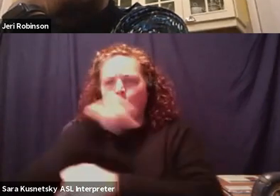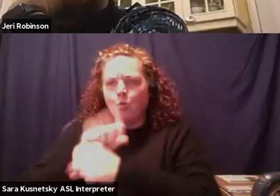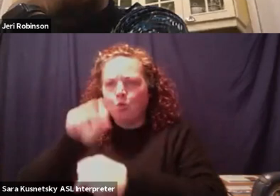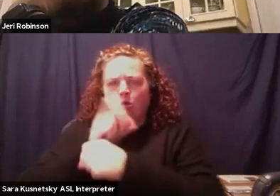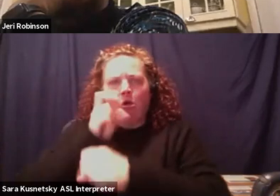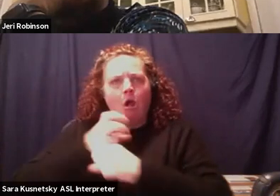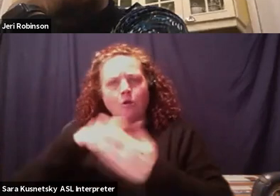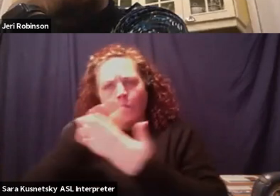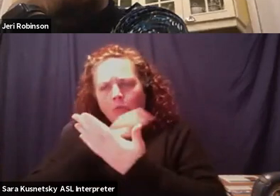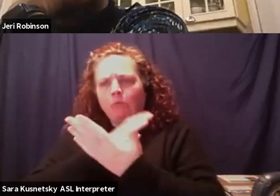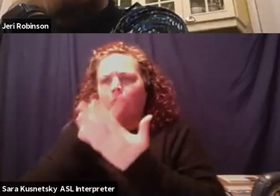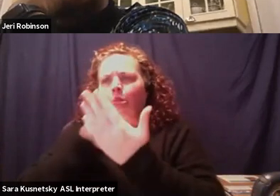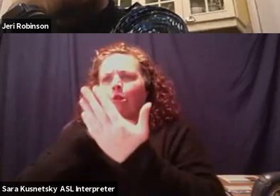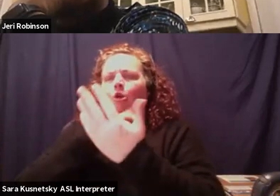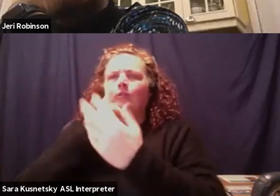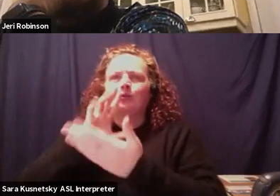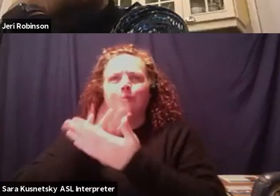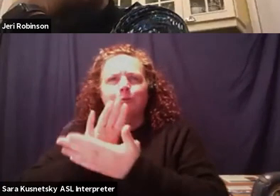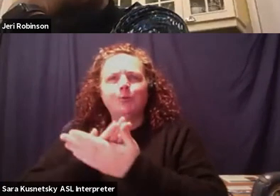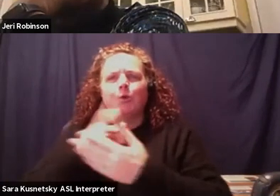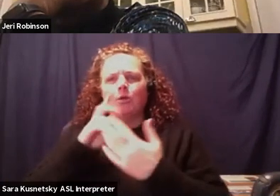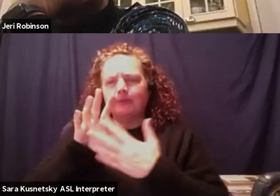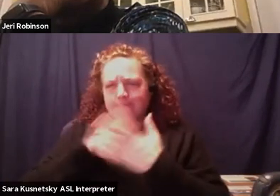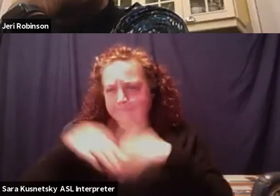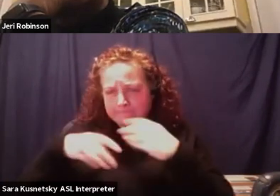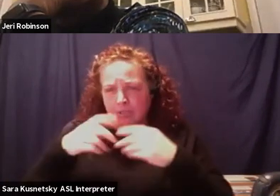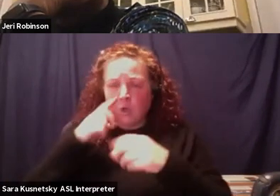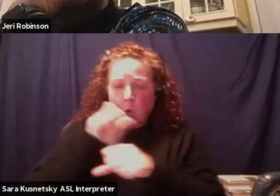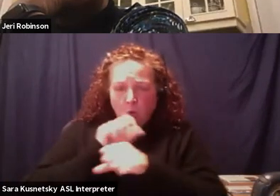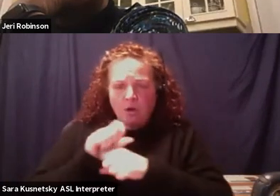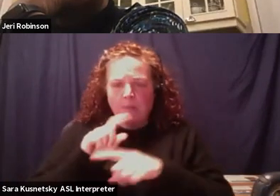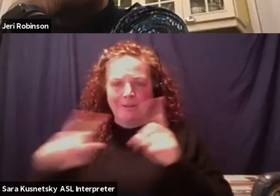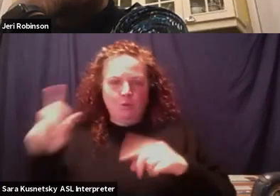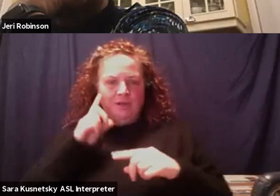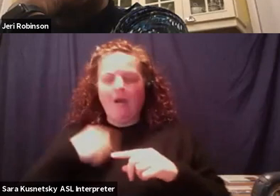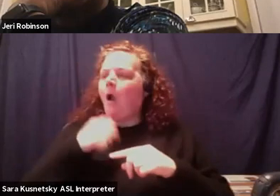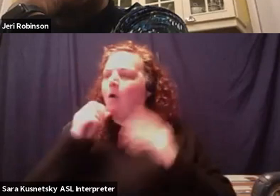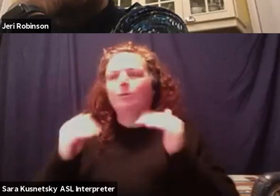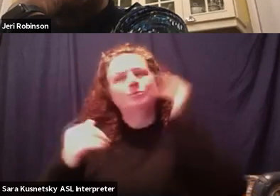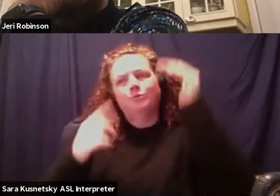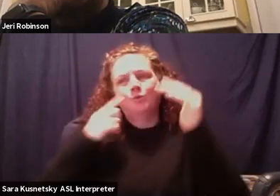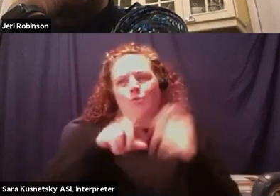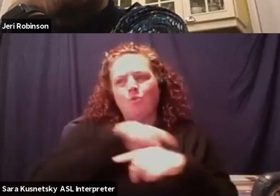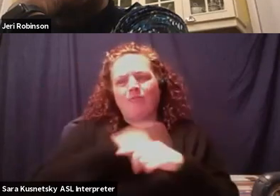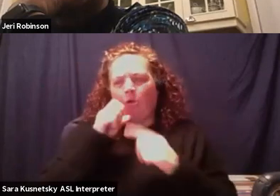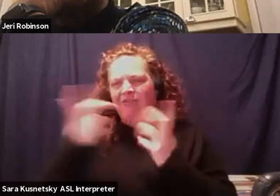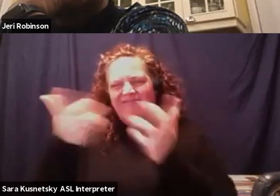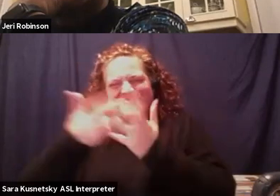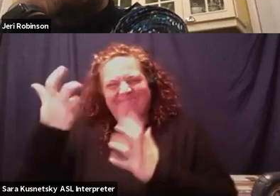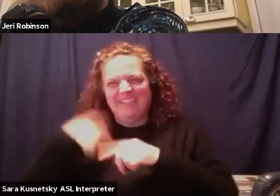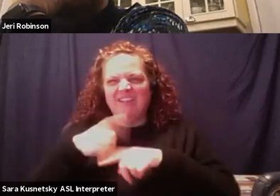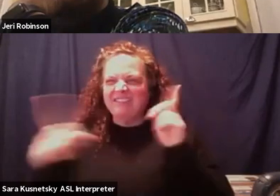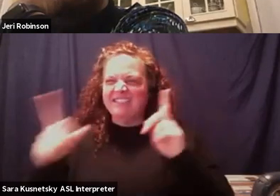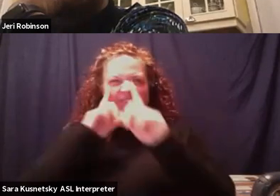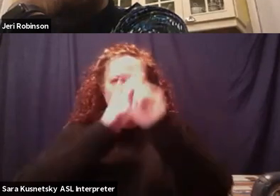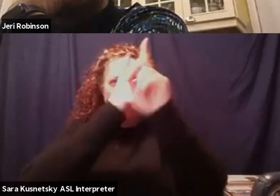experience, be qualified, learn the system and play the game, only to hear you're overqualified or not the right fit, or we decided to go in a different direction.